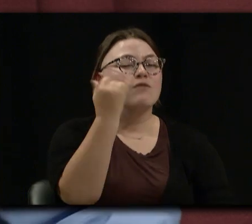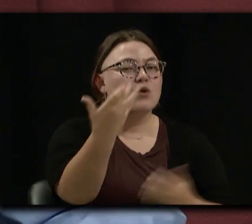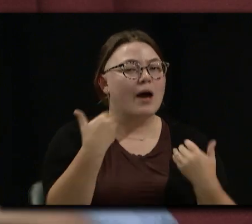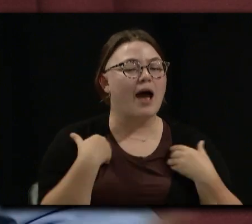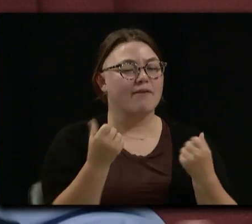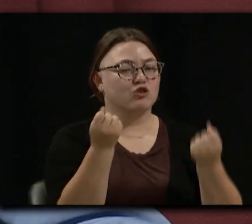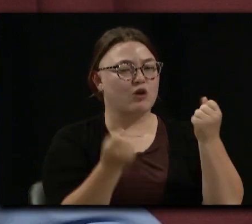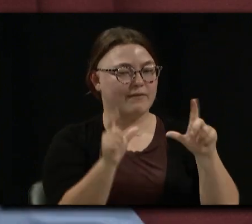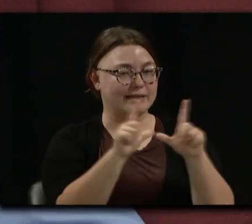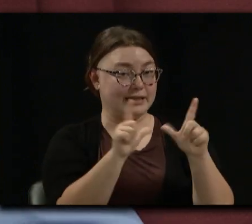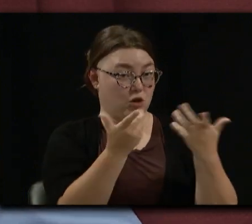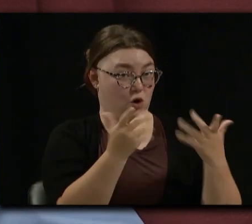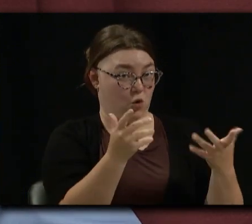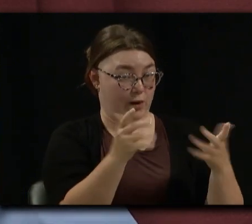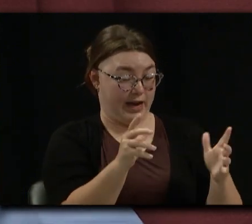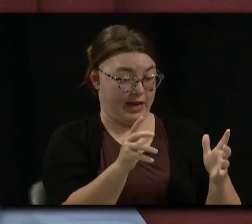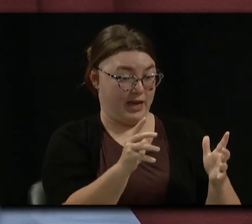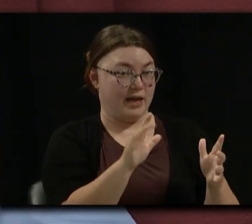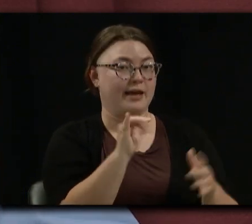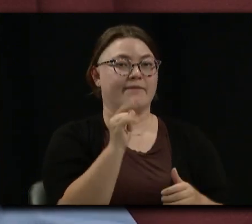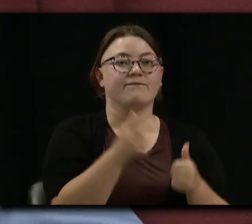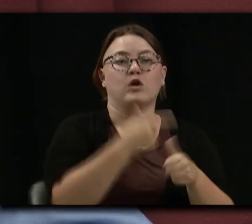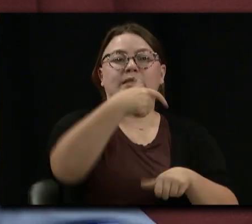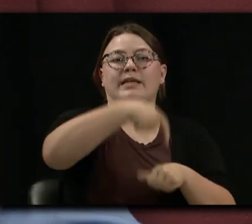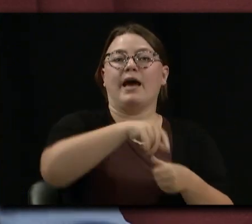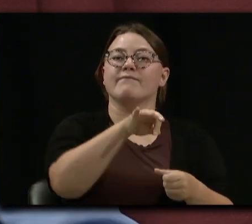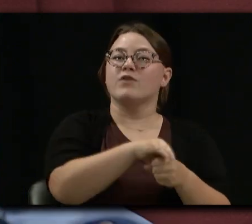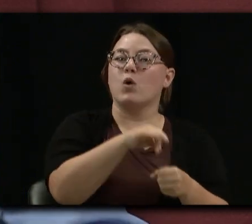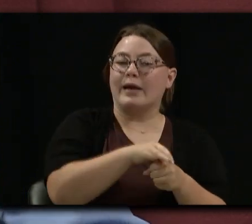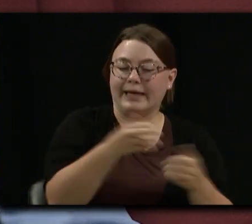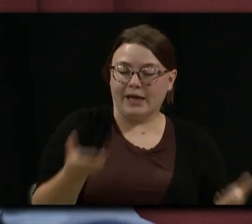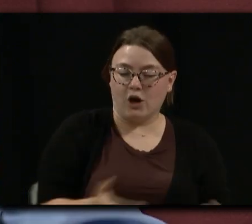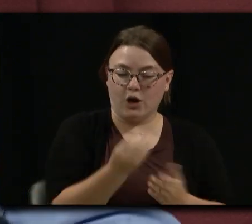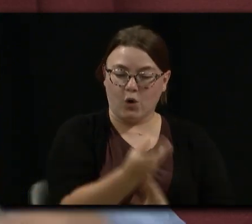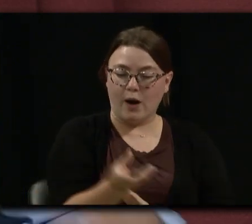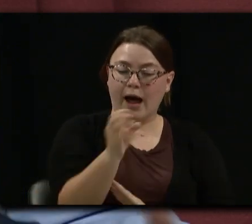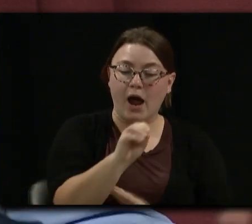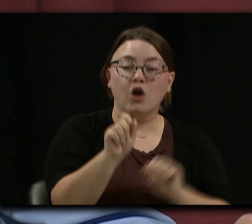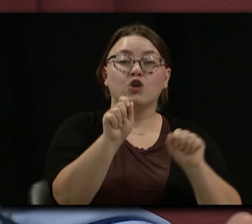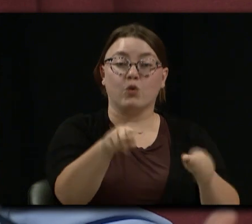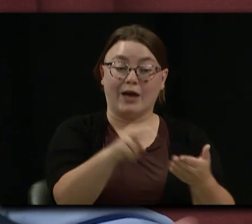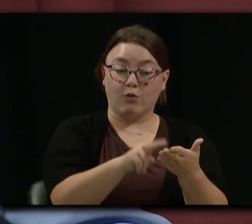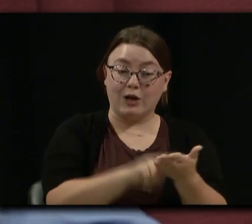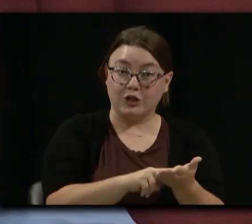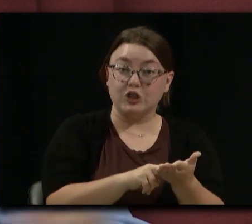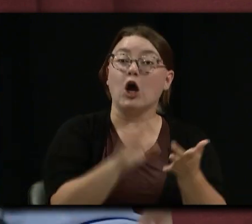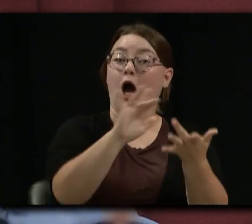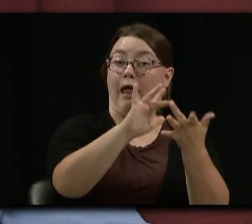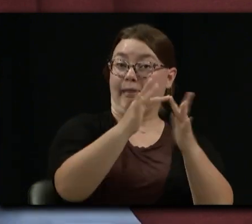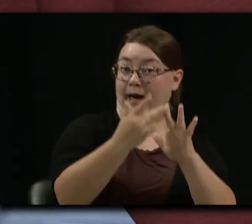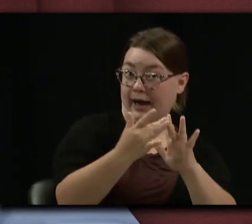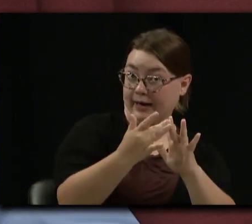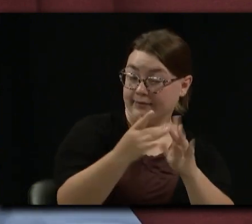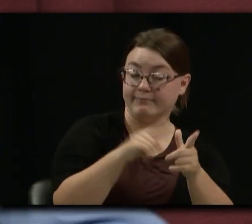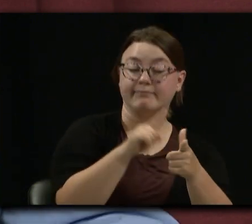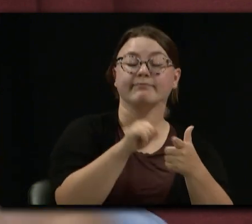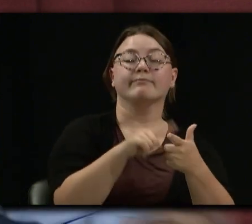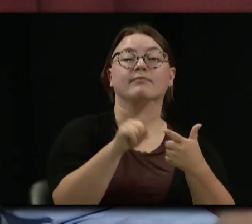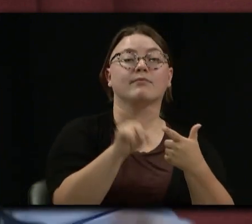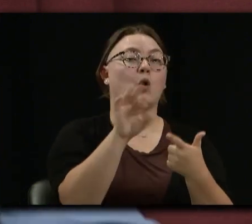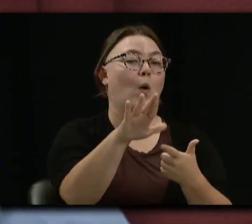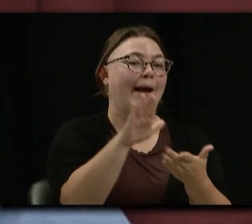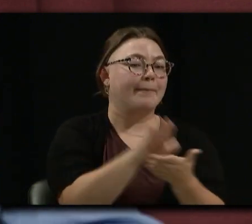already, you can, and you're a first-time person in the state of Ohio, you can still register online. Or you can do the old paper thing